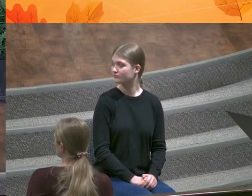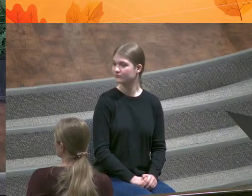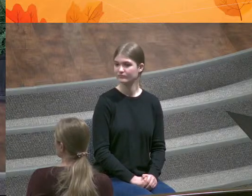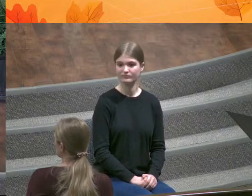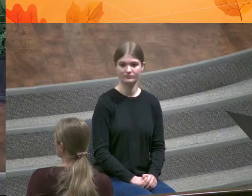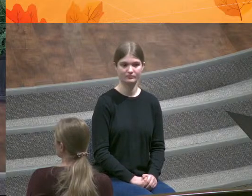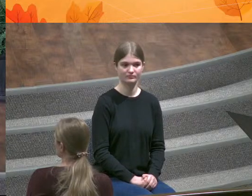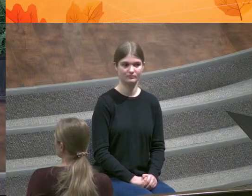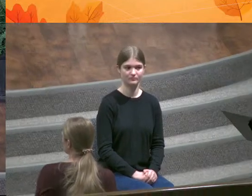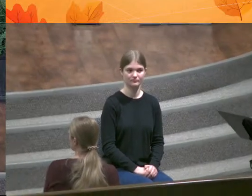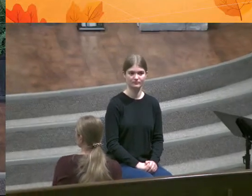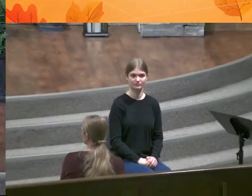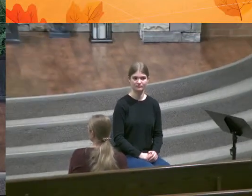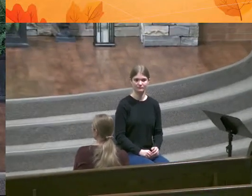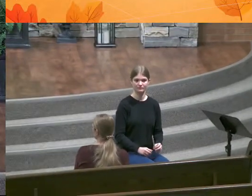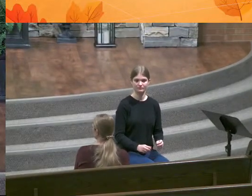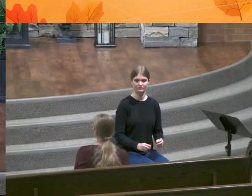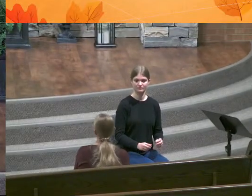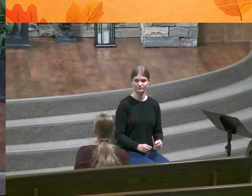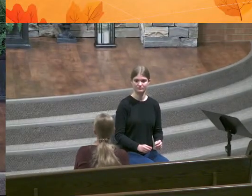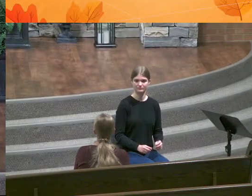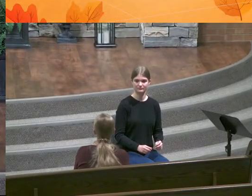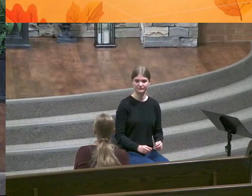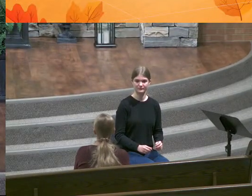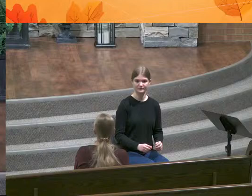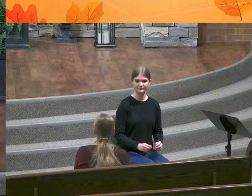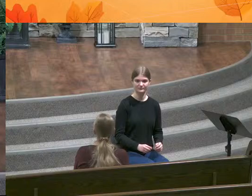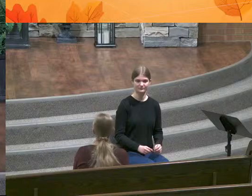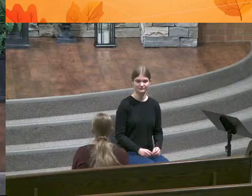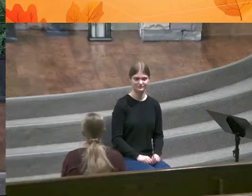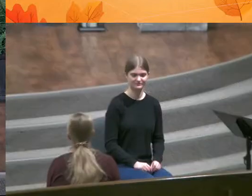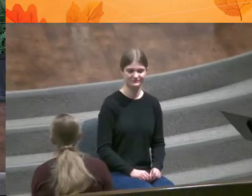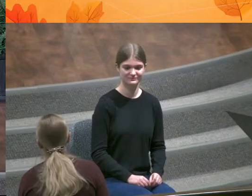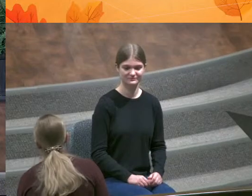I still didn't hear you. Oh, thank you.